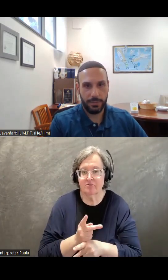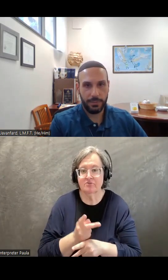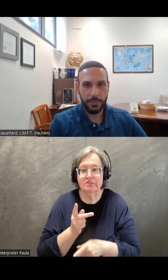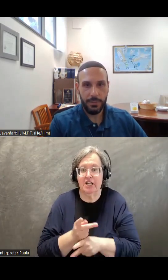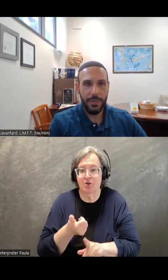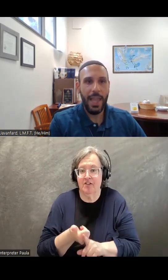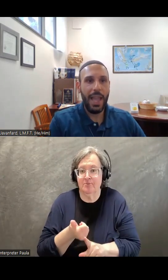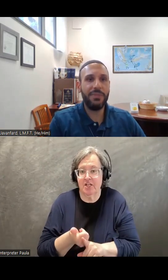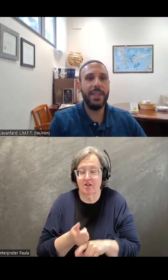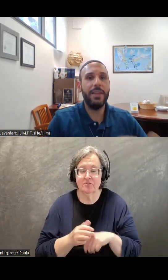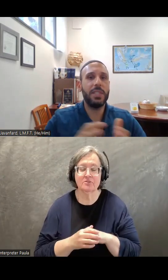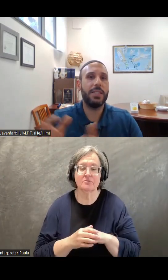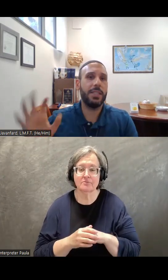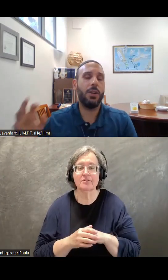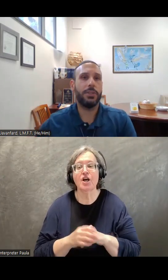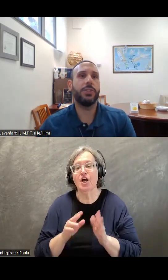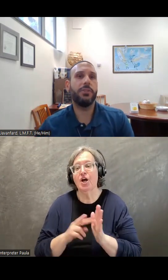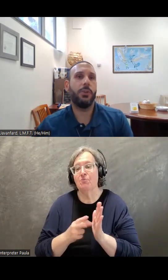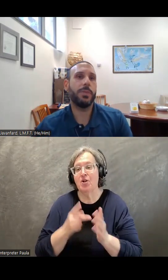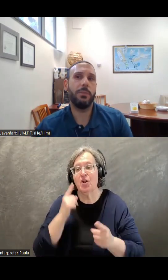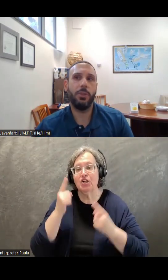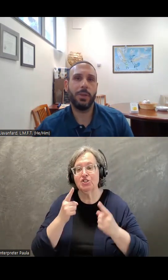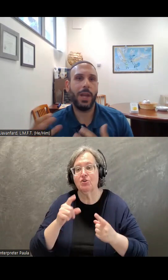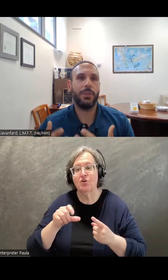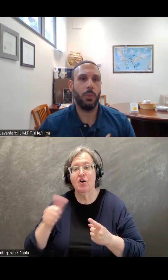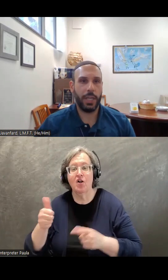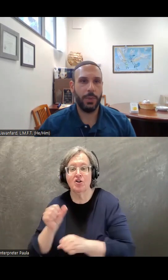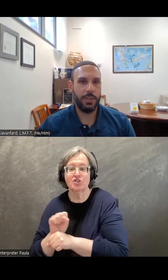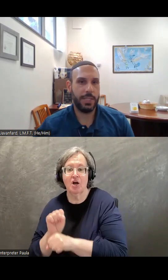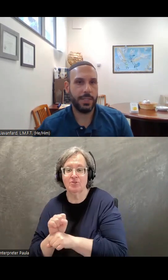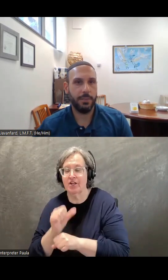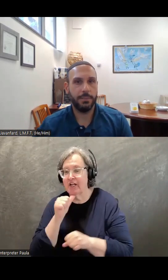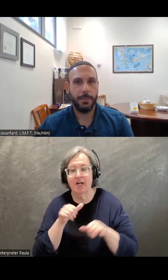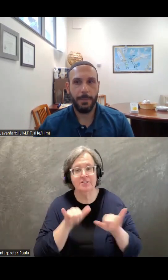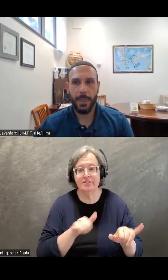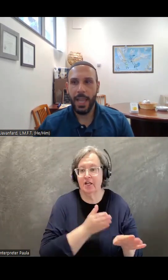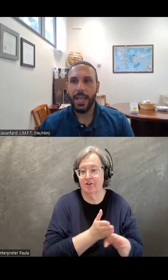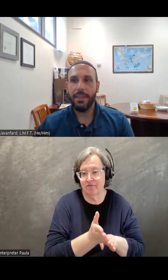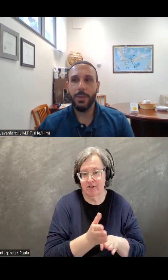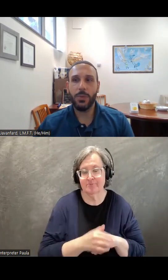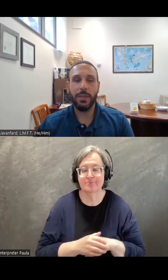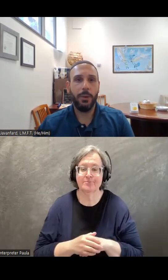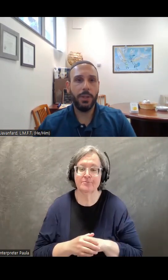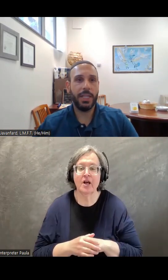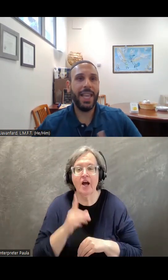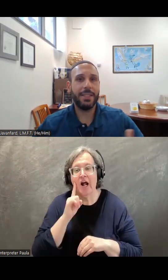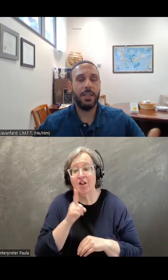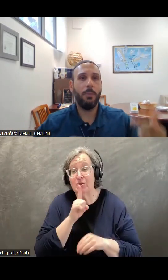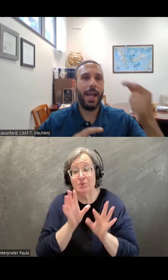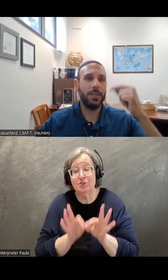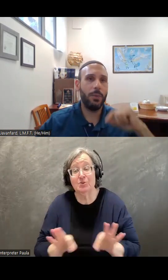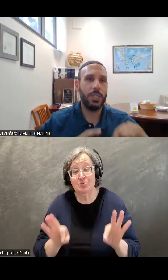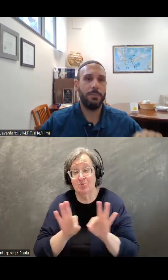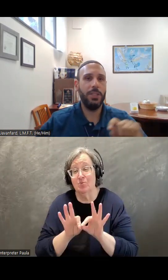themselves, have led them to consider alternative forms of employment rather than working within this system. And I think what's really important, again, is to